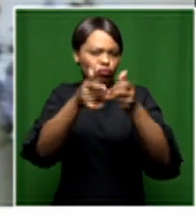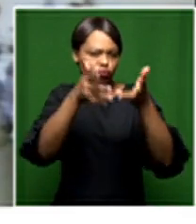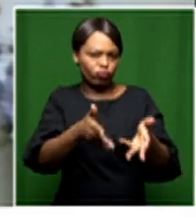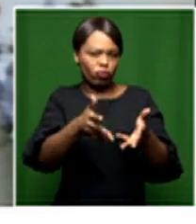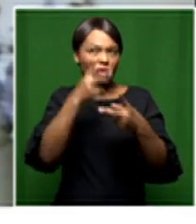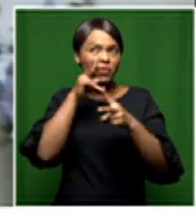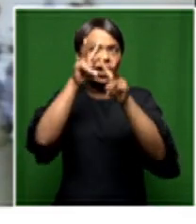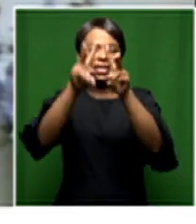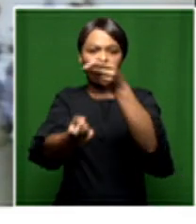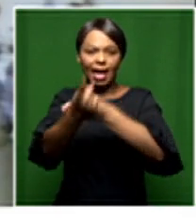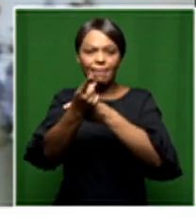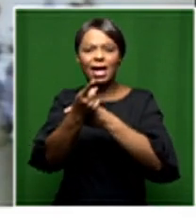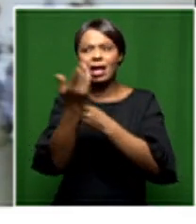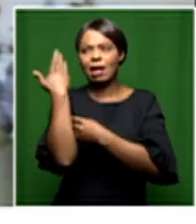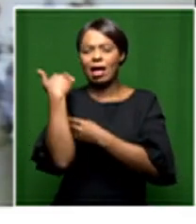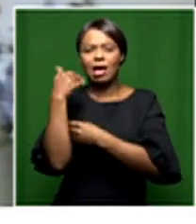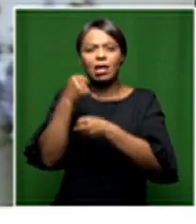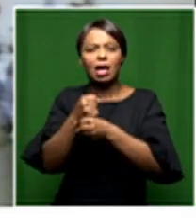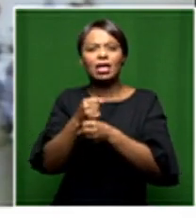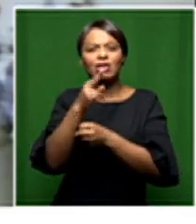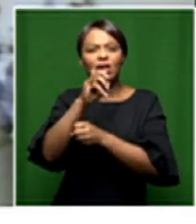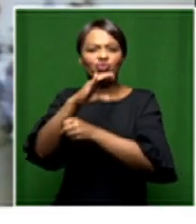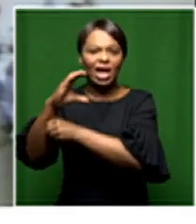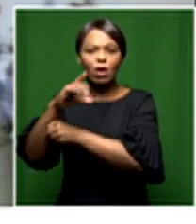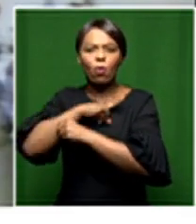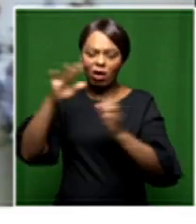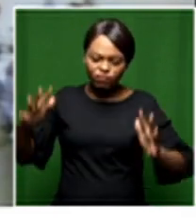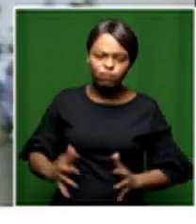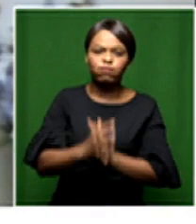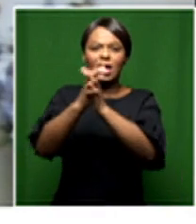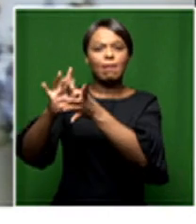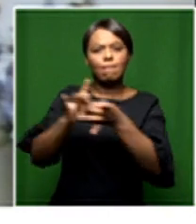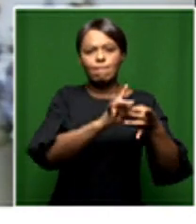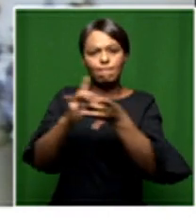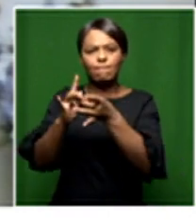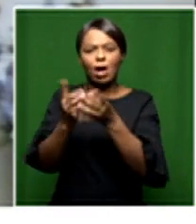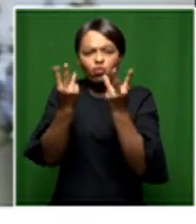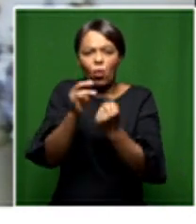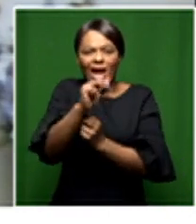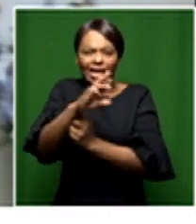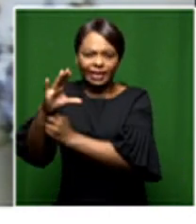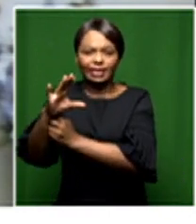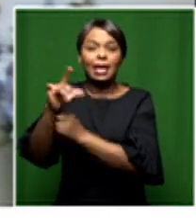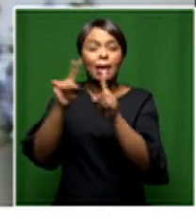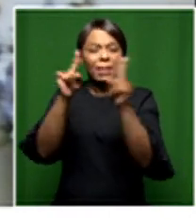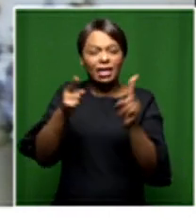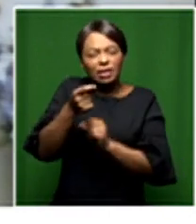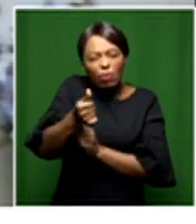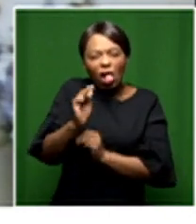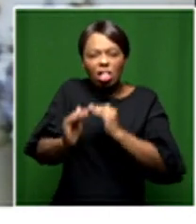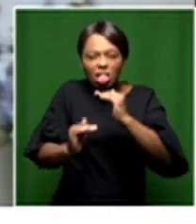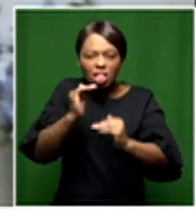at NASREC 2017 of uniting and renewing the ANC. But it is small steps,